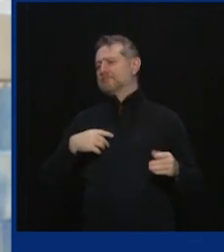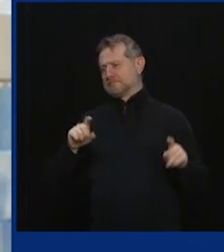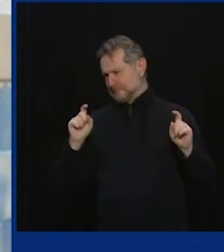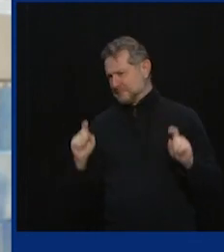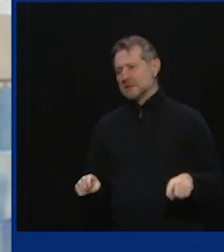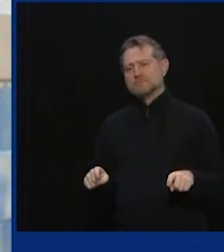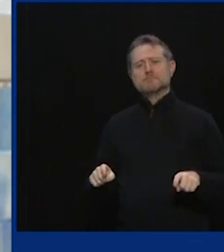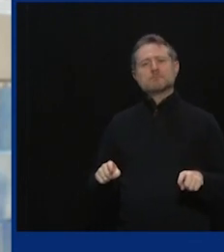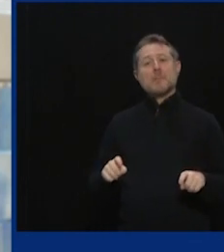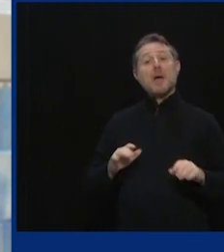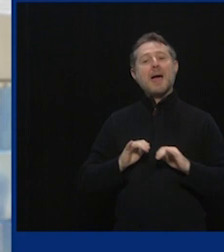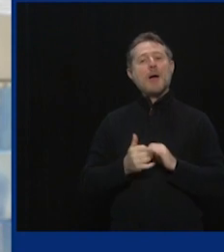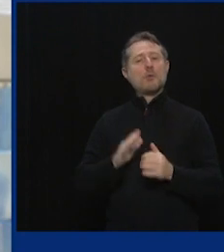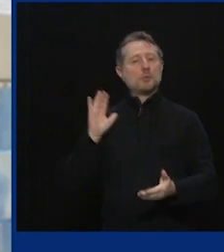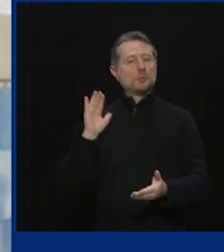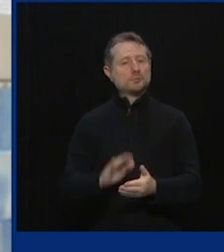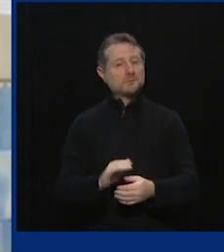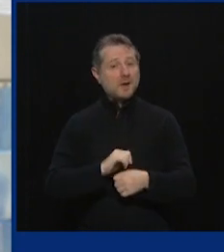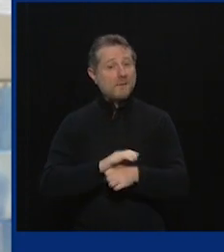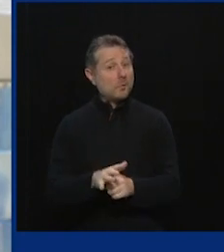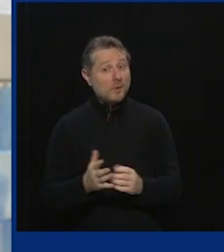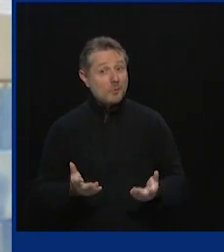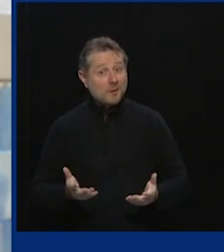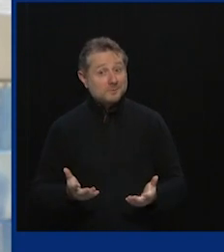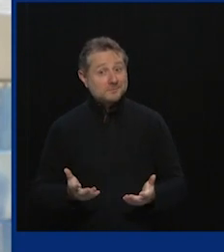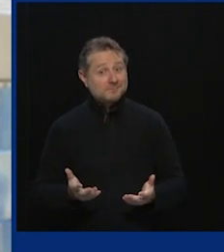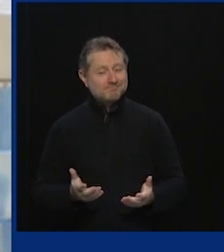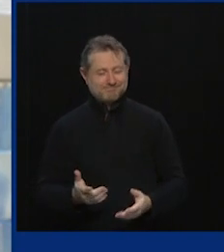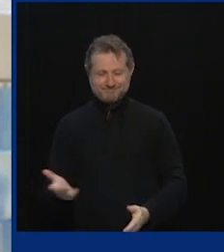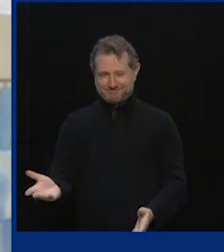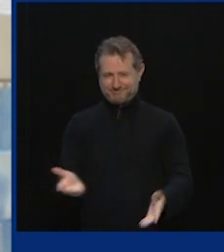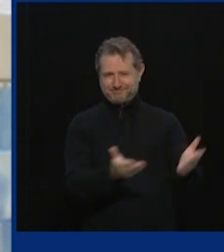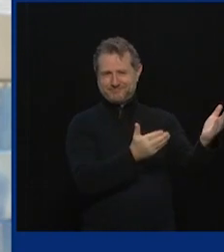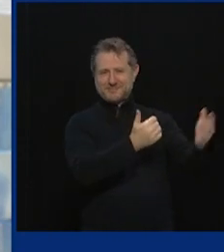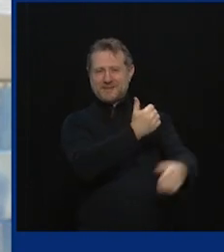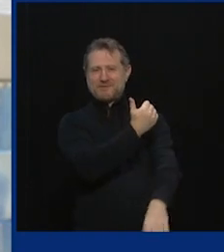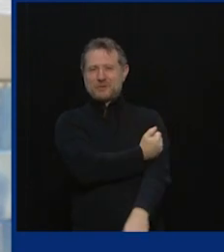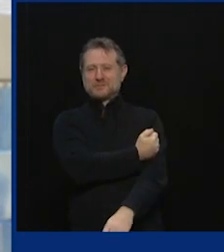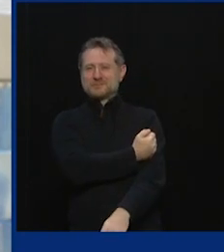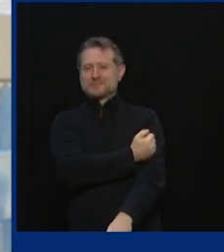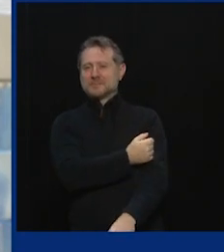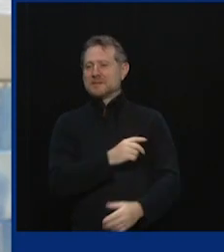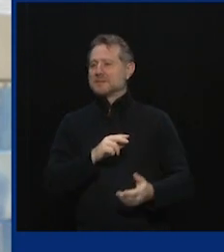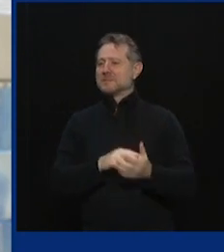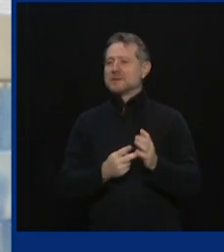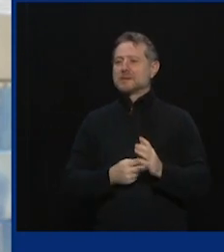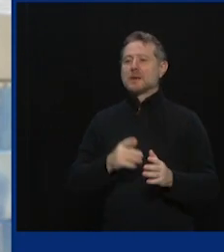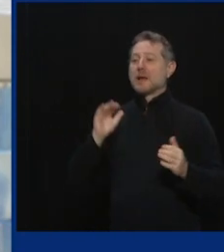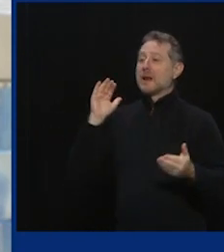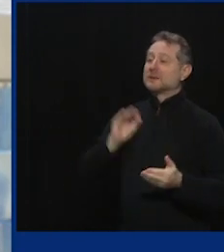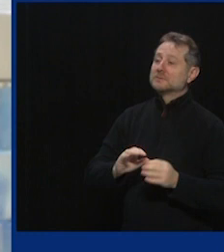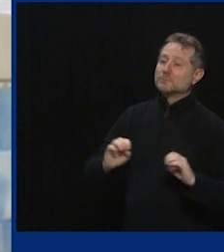only way we're getting out of this pandemic, and we don't have to worry about these emergency food sources the way we have to right now, or